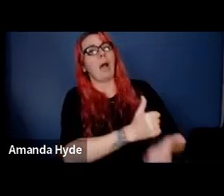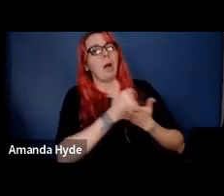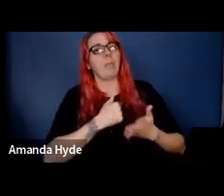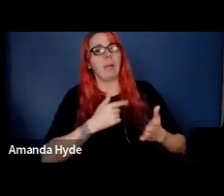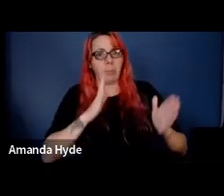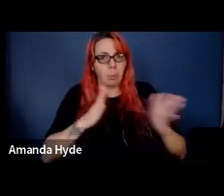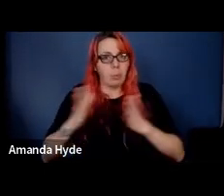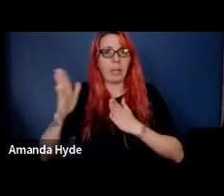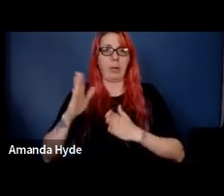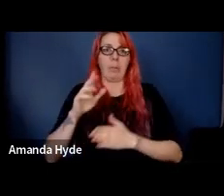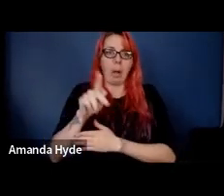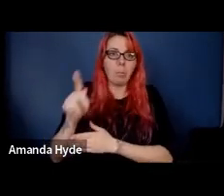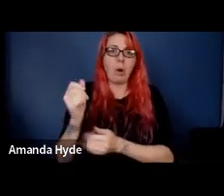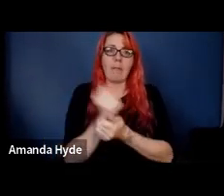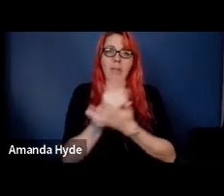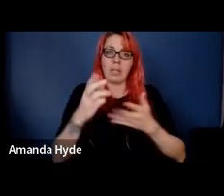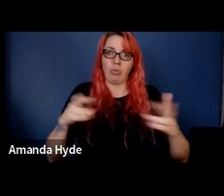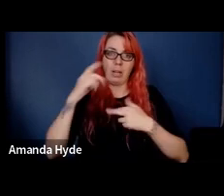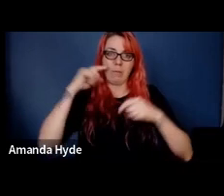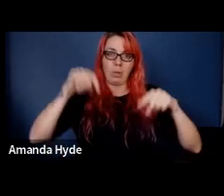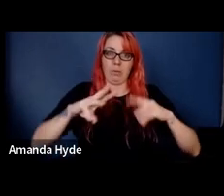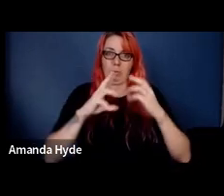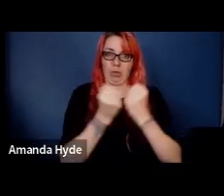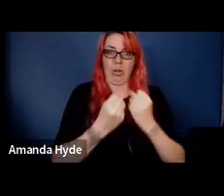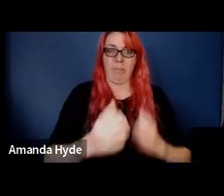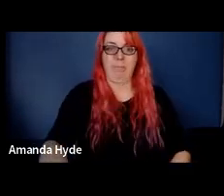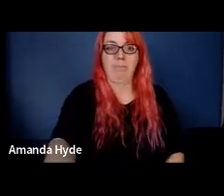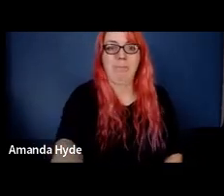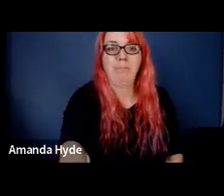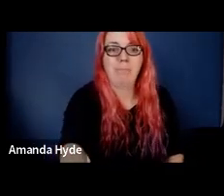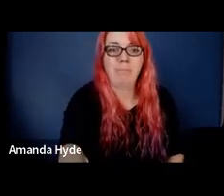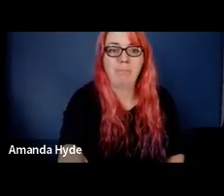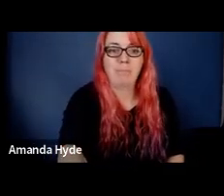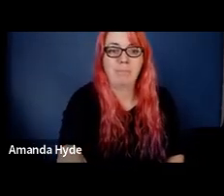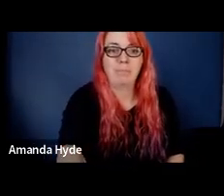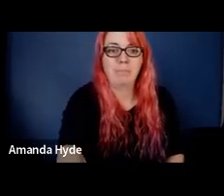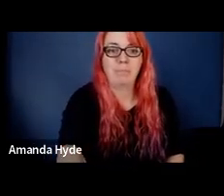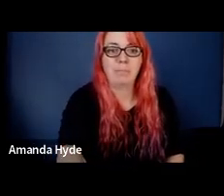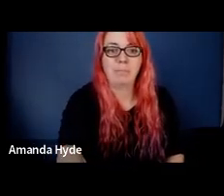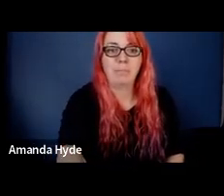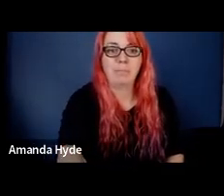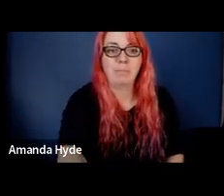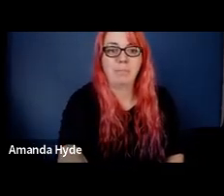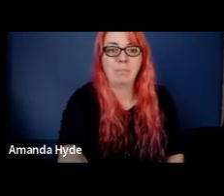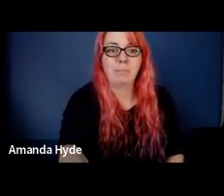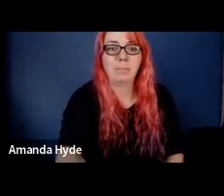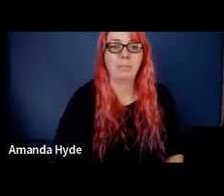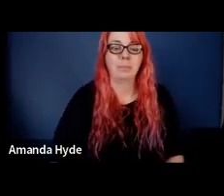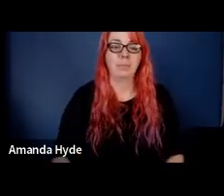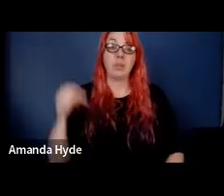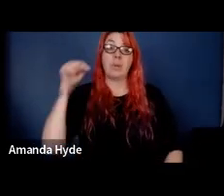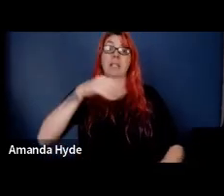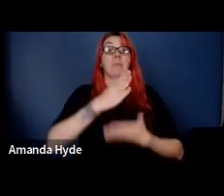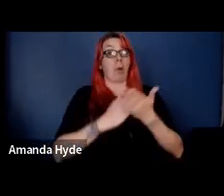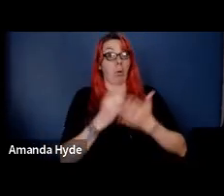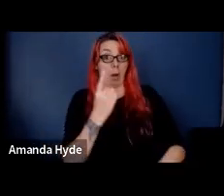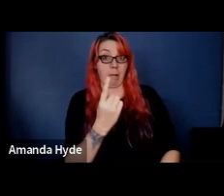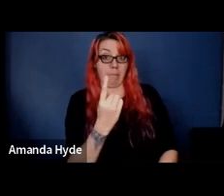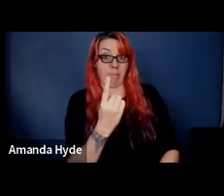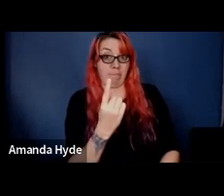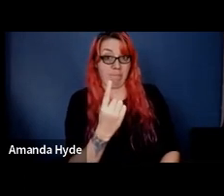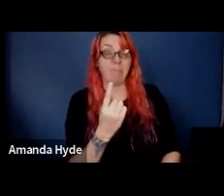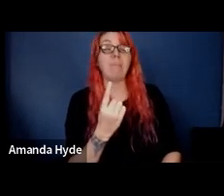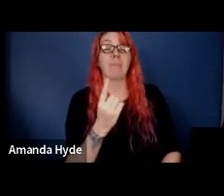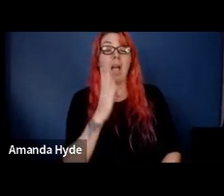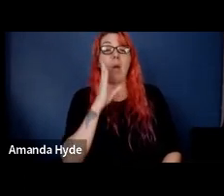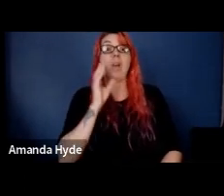So hopefully everyone has the materials to follow along. And as you know, this is part one, and then we'll keep building on this with part